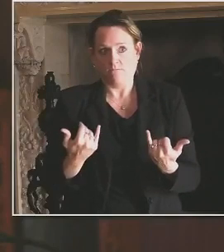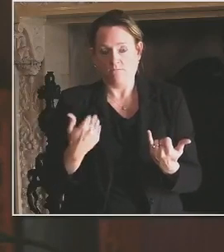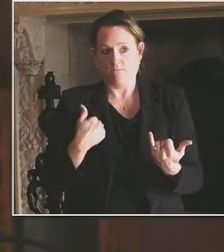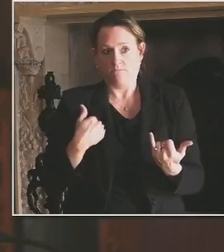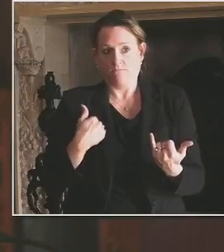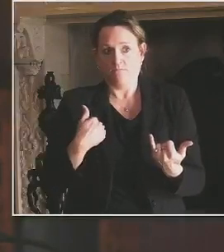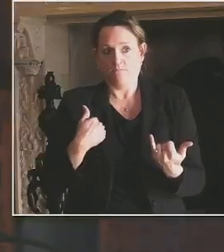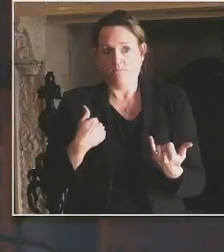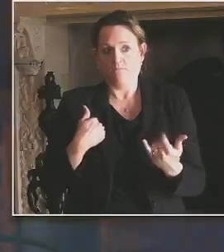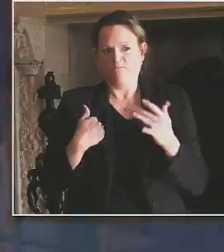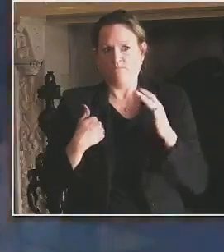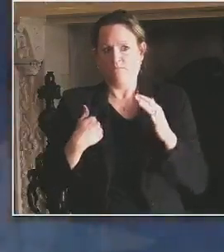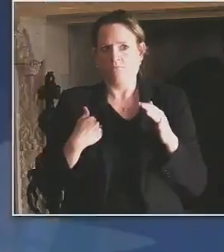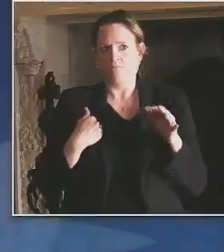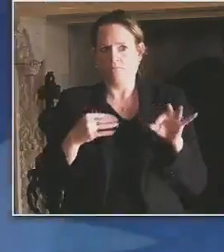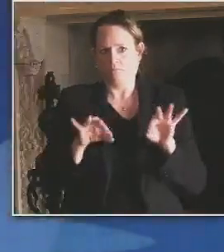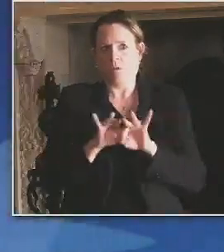River.